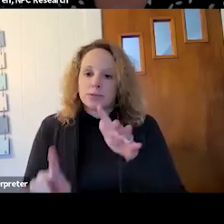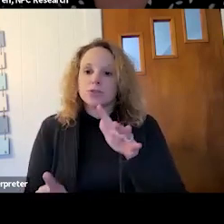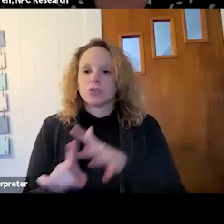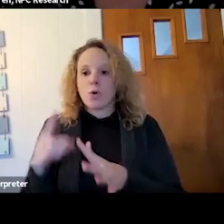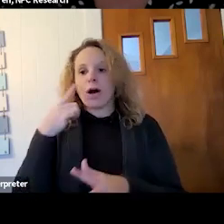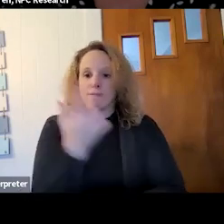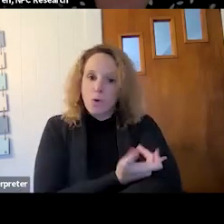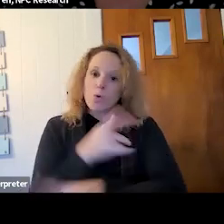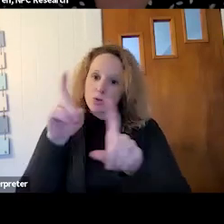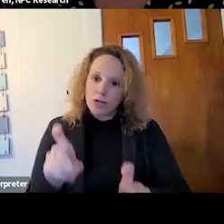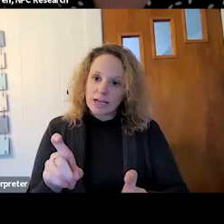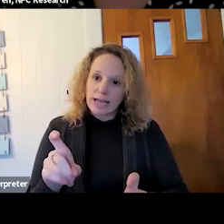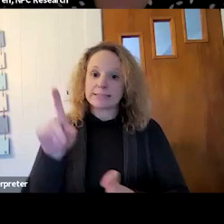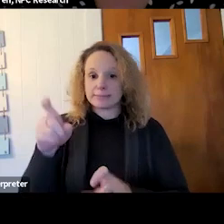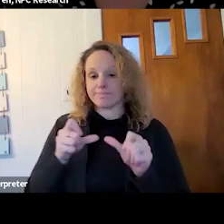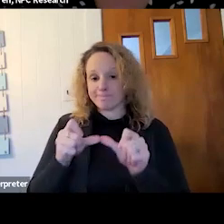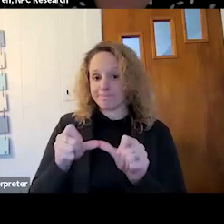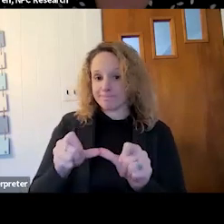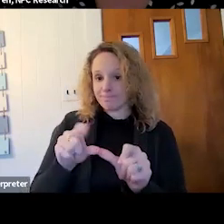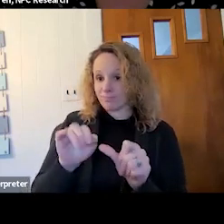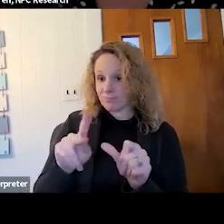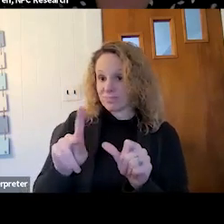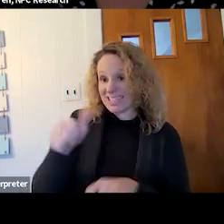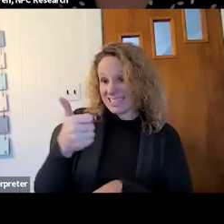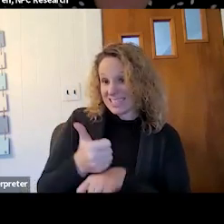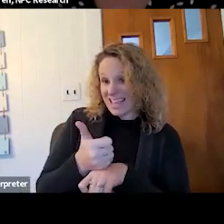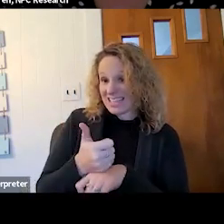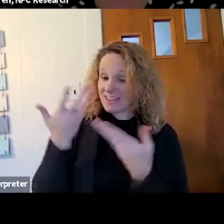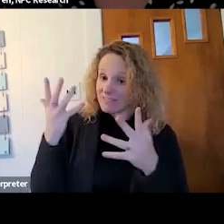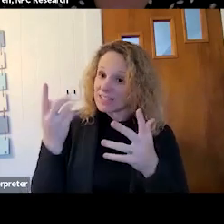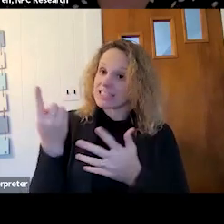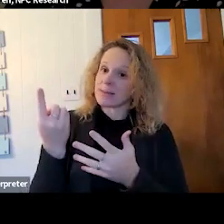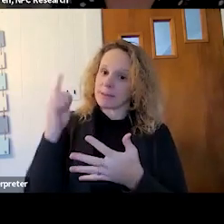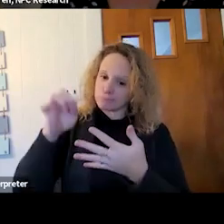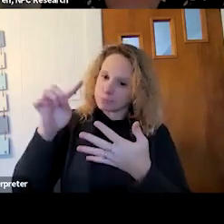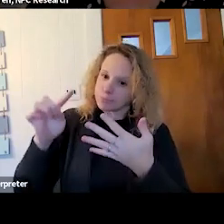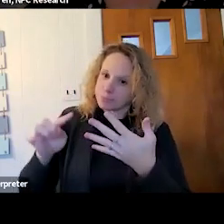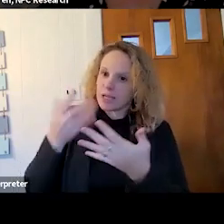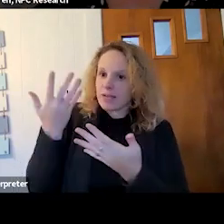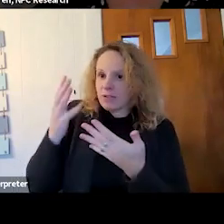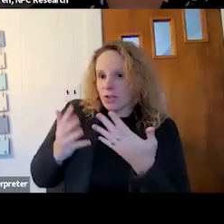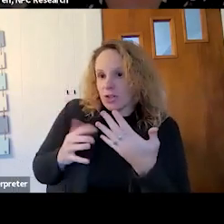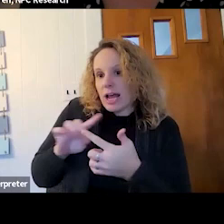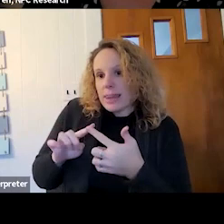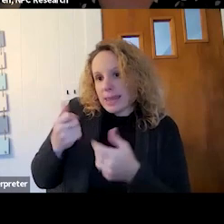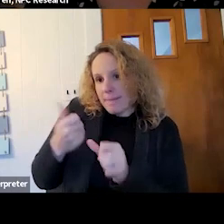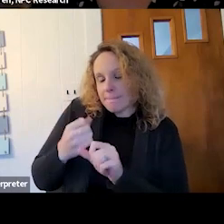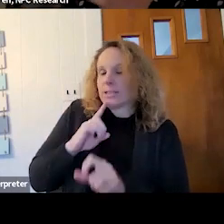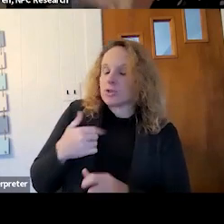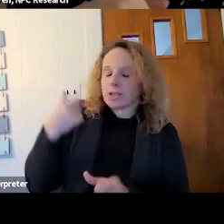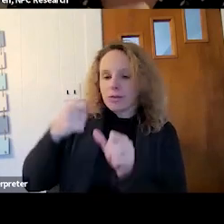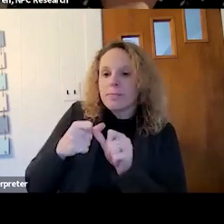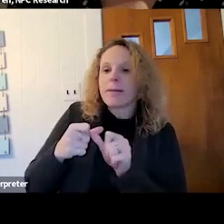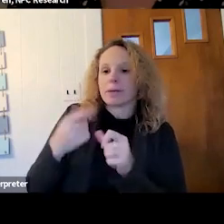drug tests. They have to maintain those task sets and be able to complete things one at a time and keep those things in mind and work through them to